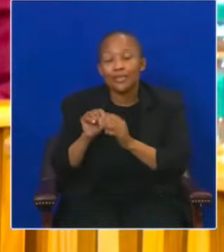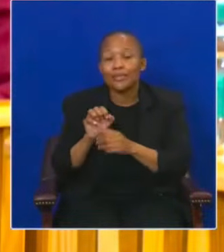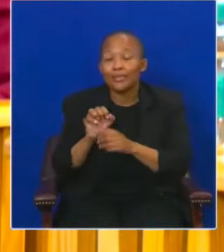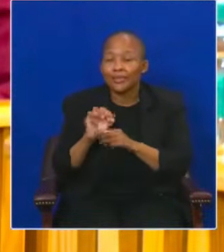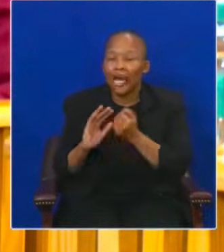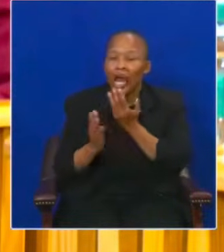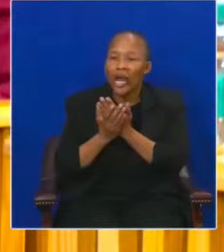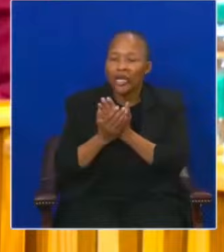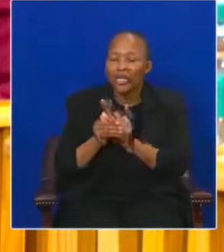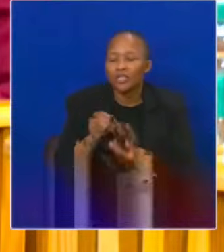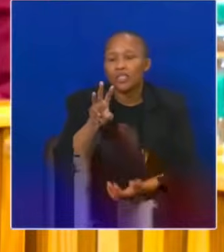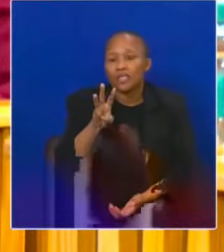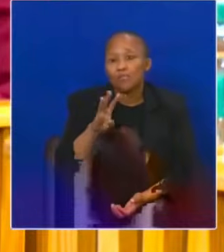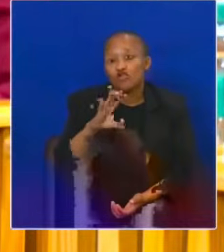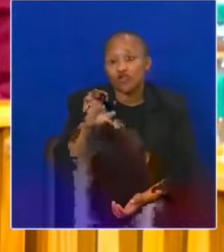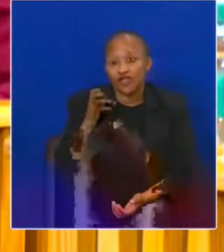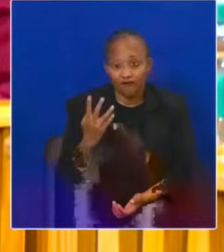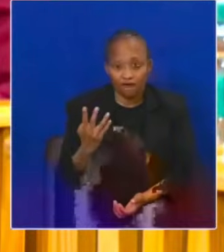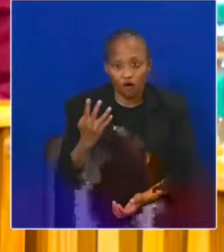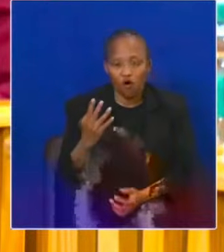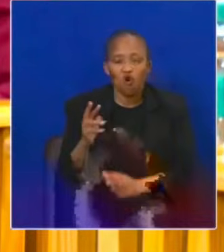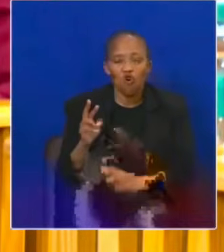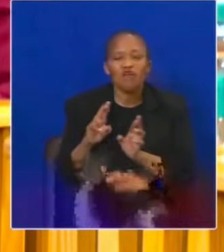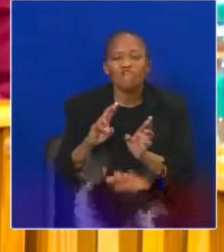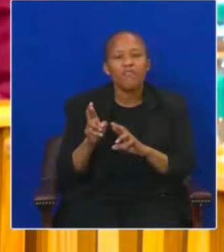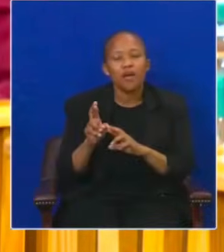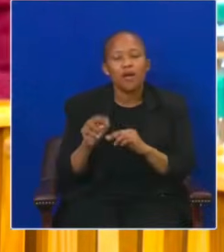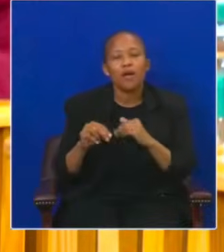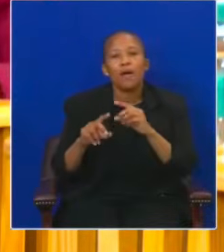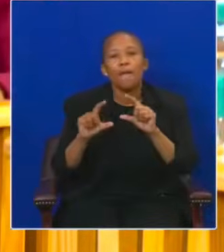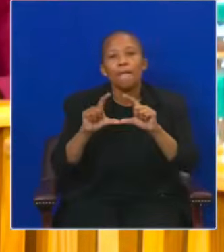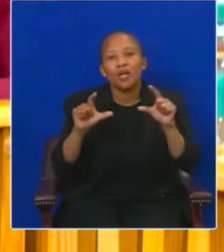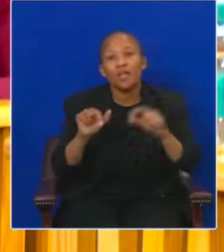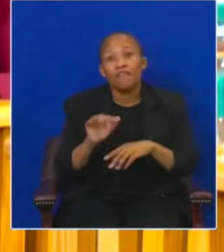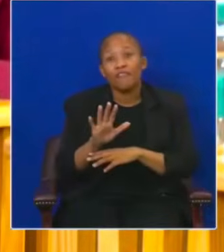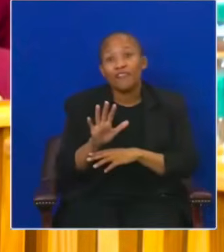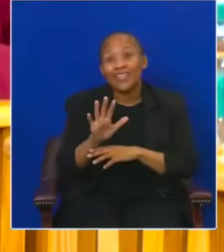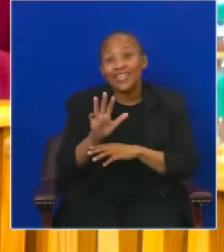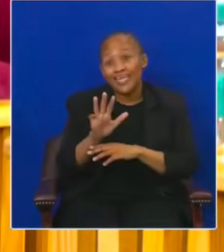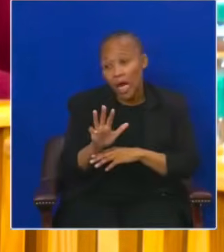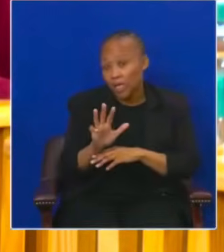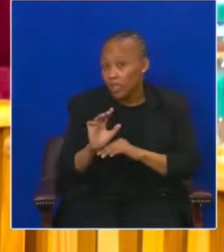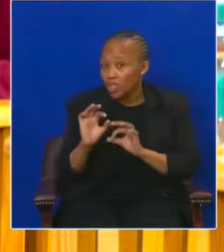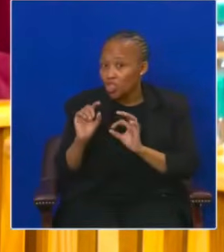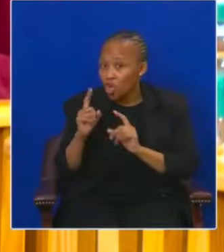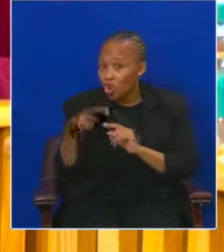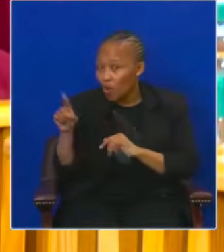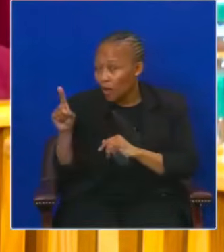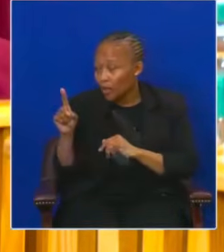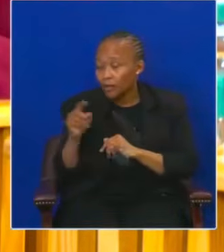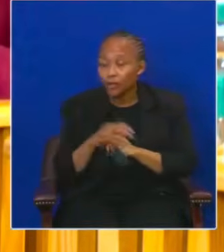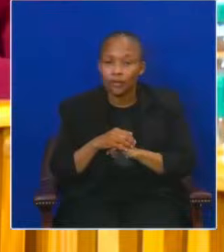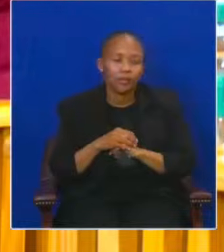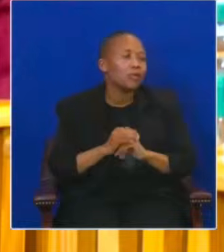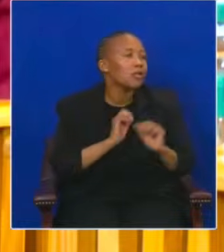in paragraph 59 of your statement? Is that correct? That is correct,